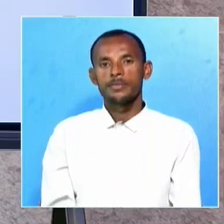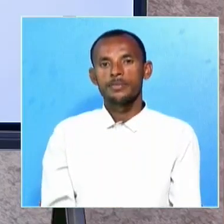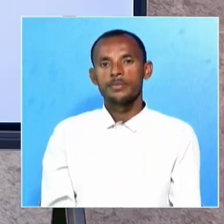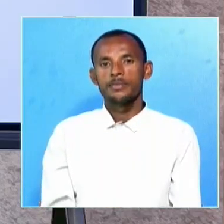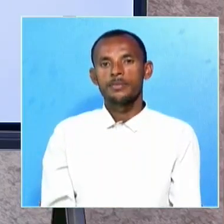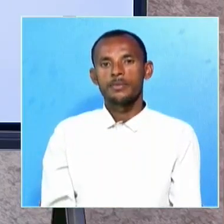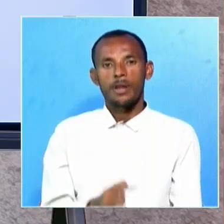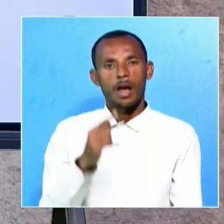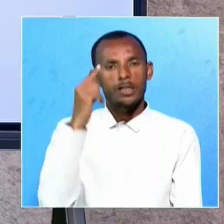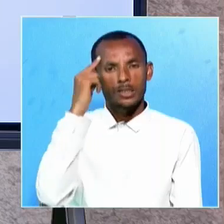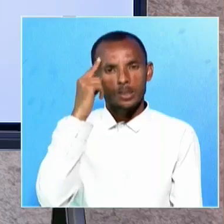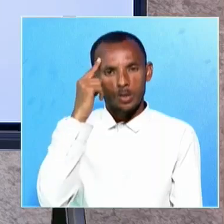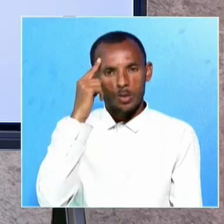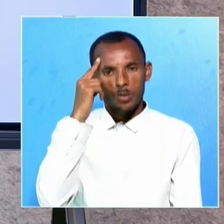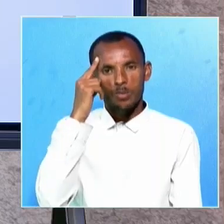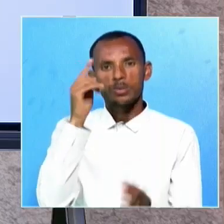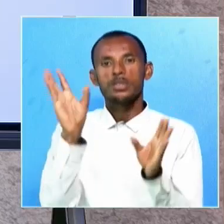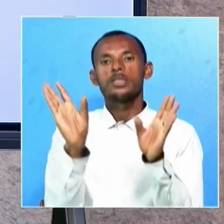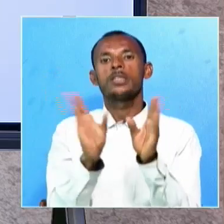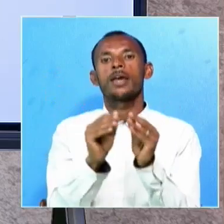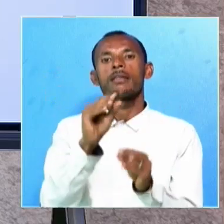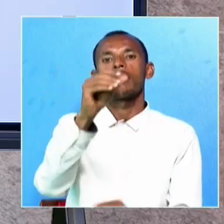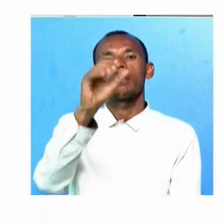Assume set E